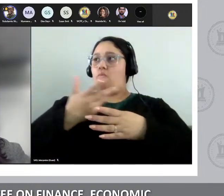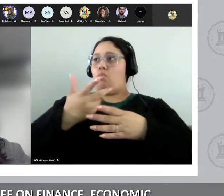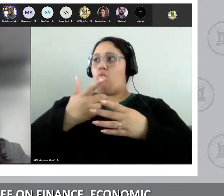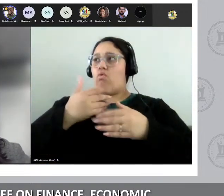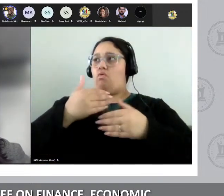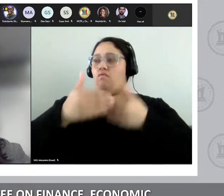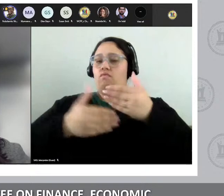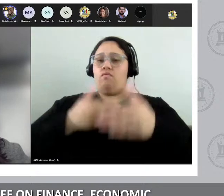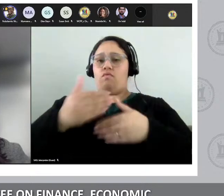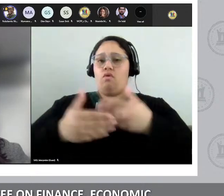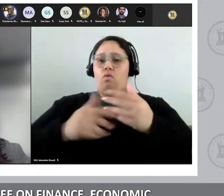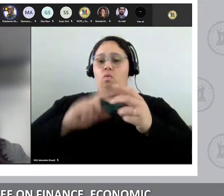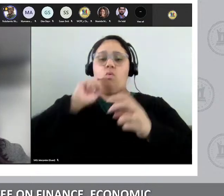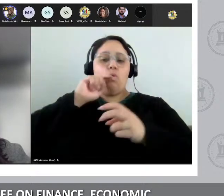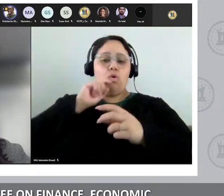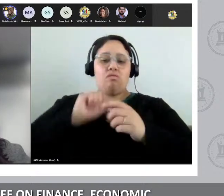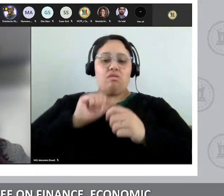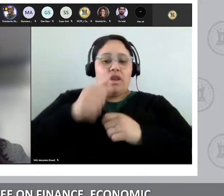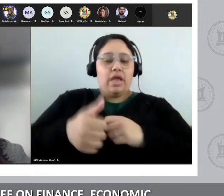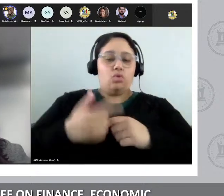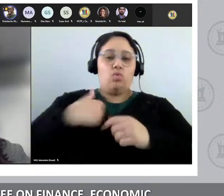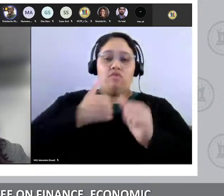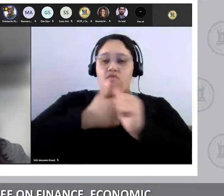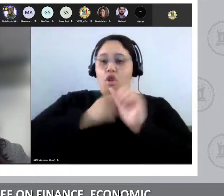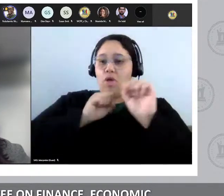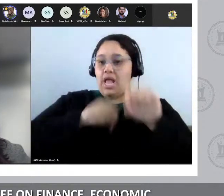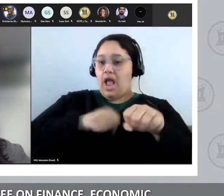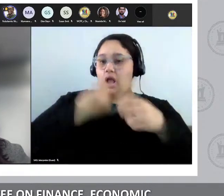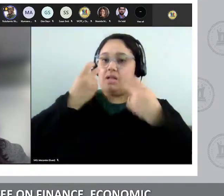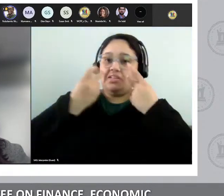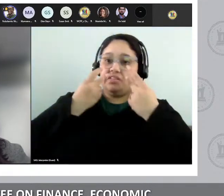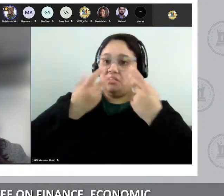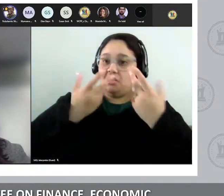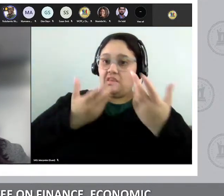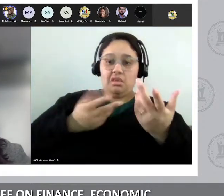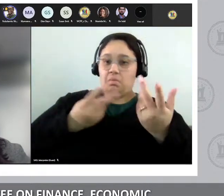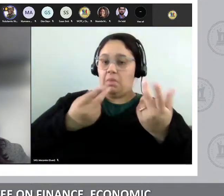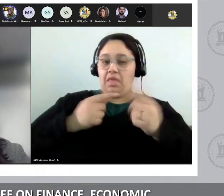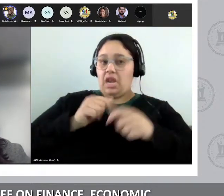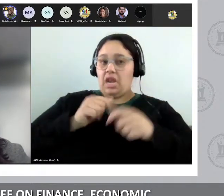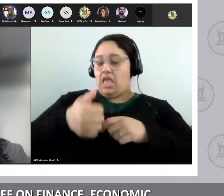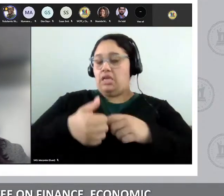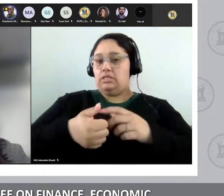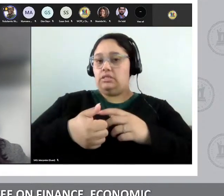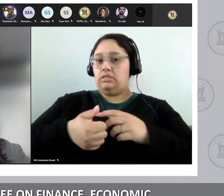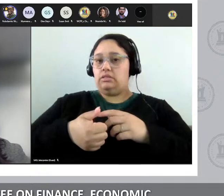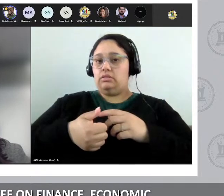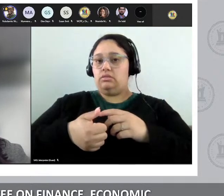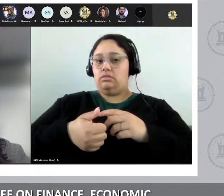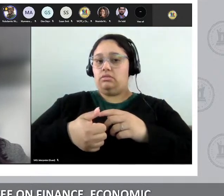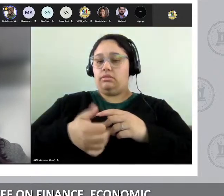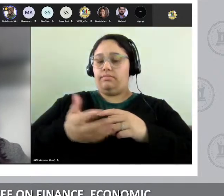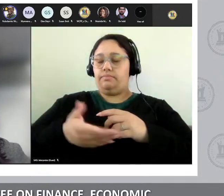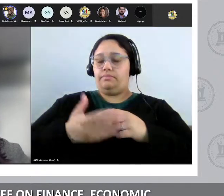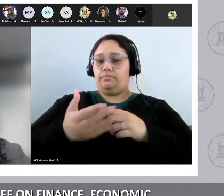following quarter we can be able to follow and see them in the next